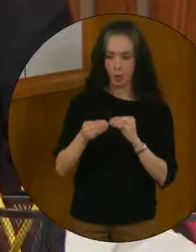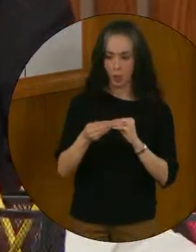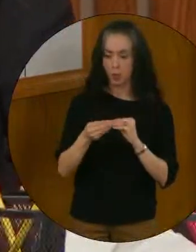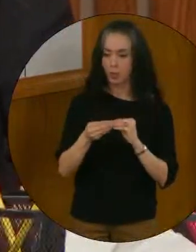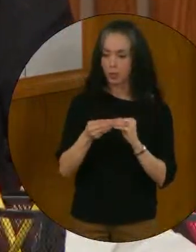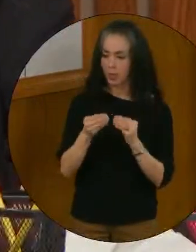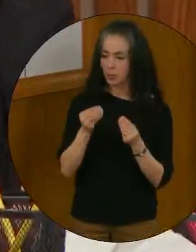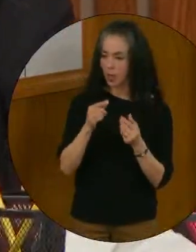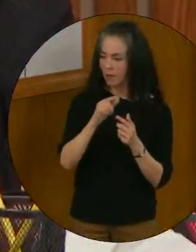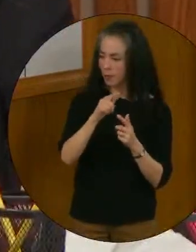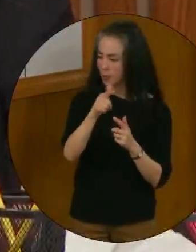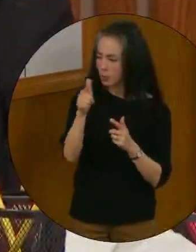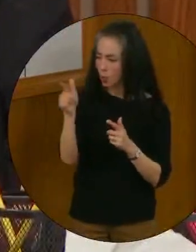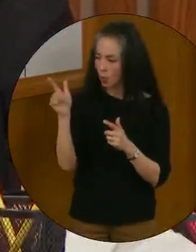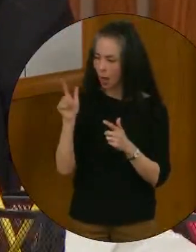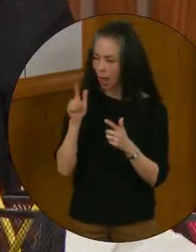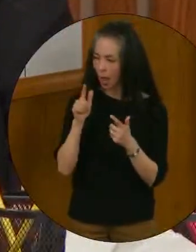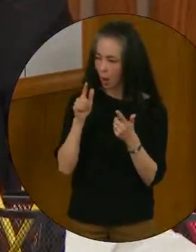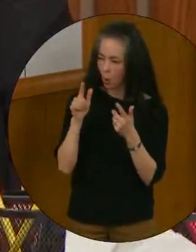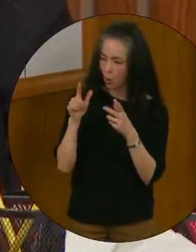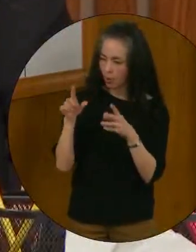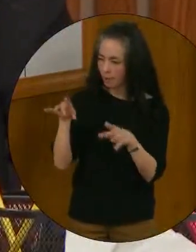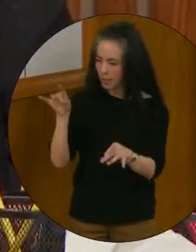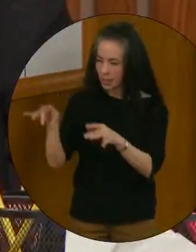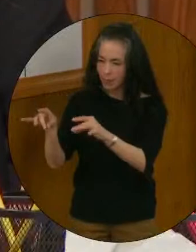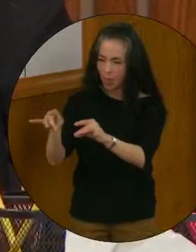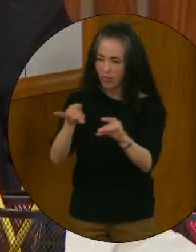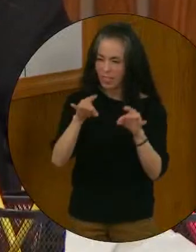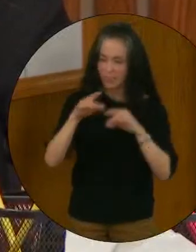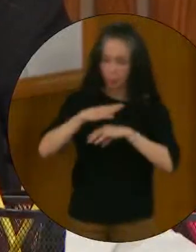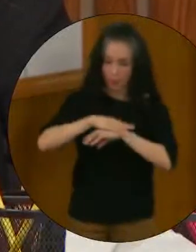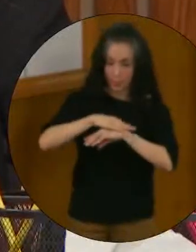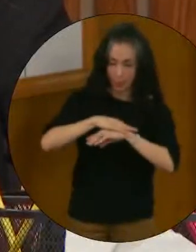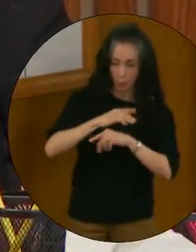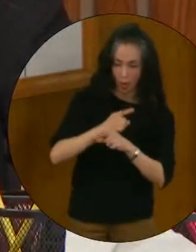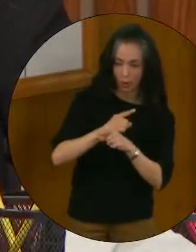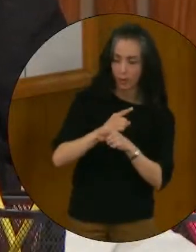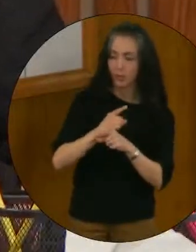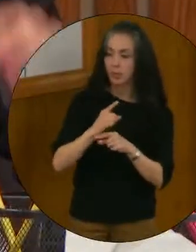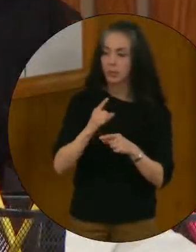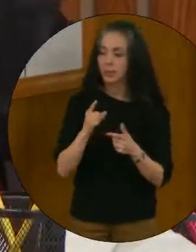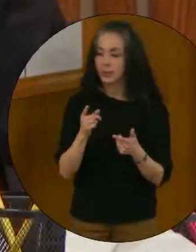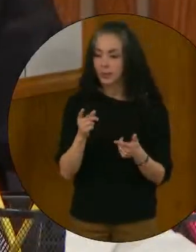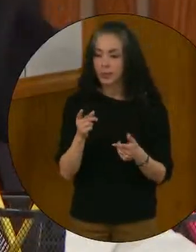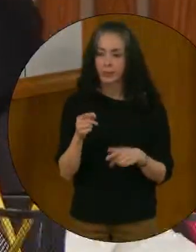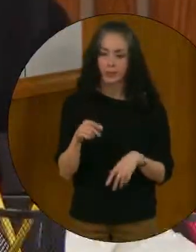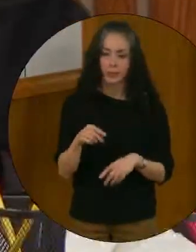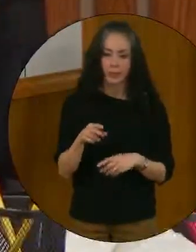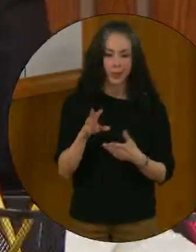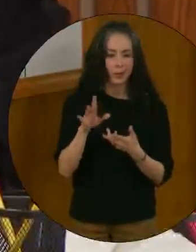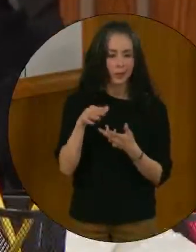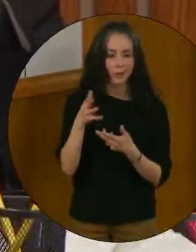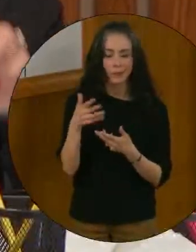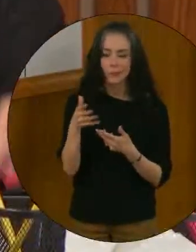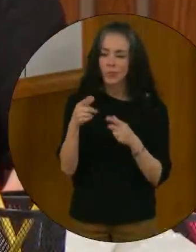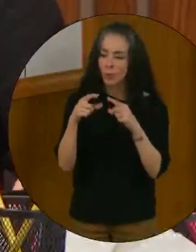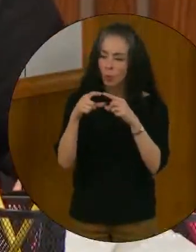going around picking up all the things from the table, right? And as far as like our, what were they, like the little